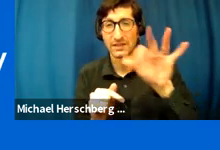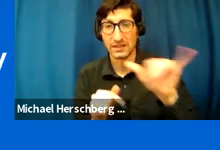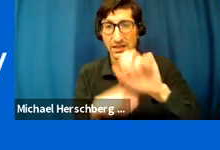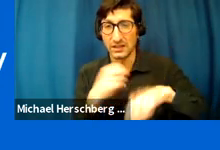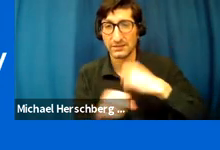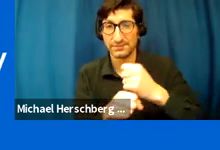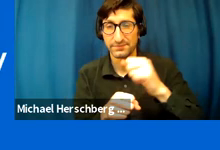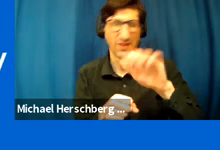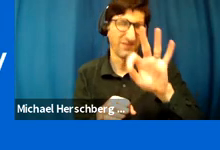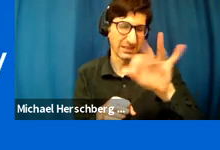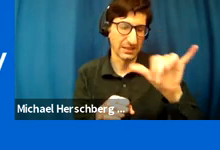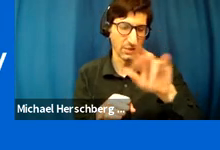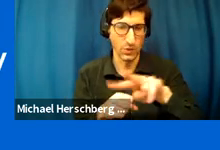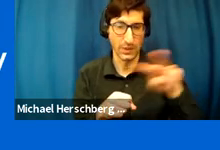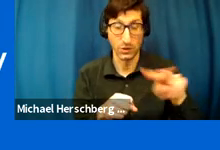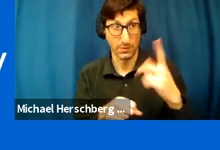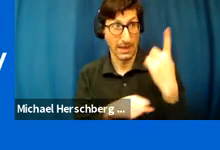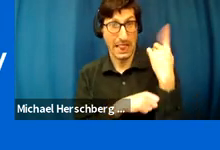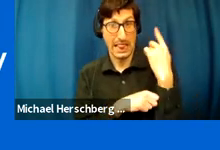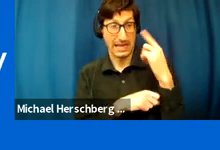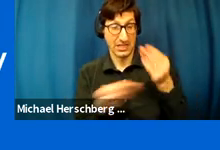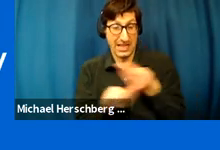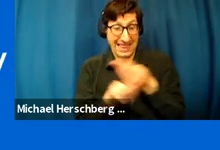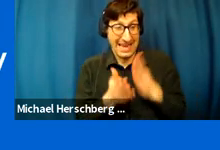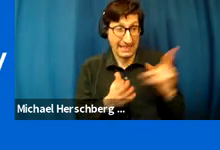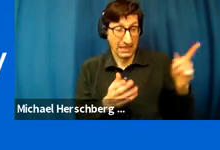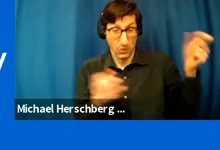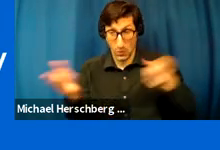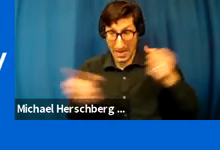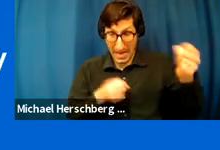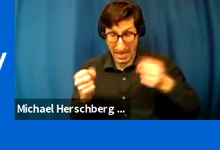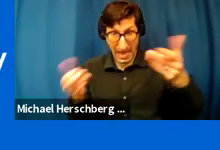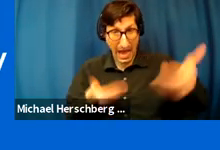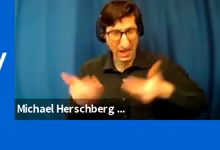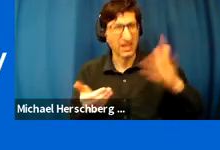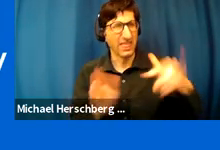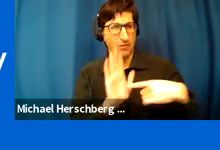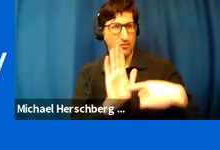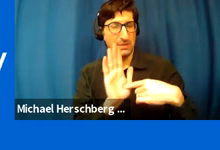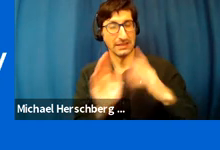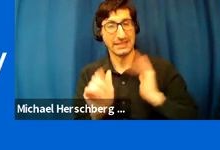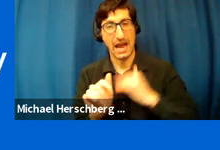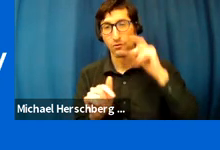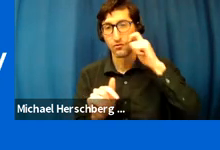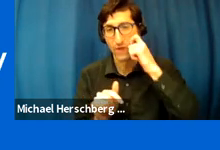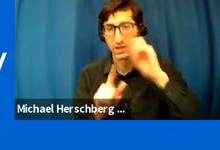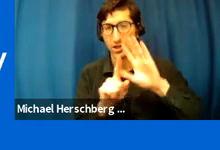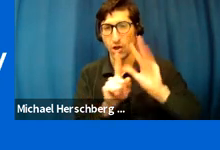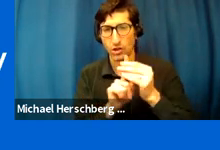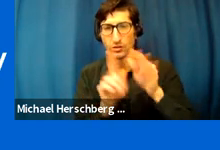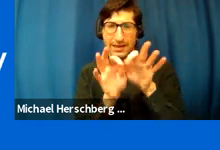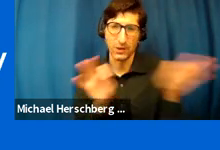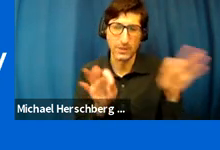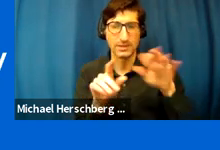The liaisons that were hired this past year are truly reflective of the racial, cultural, and linguistic diversity of